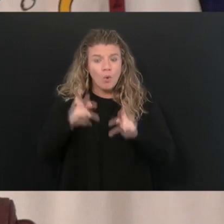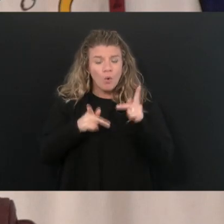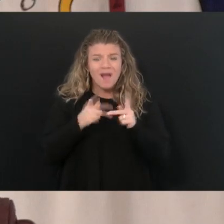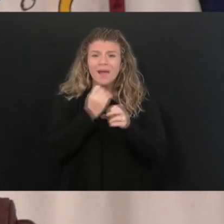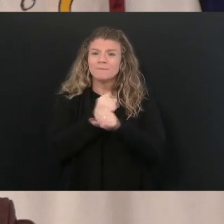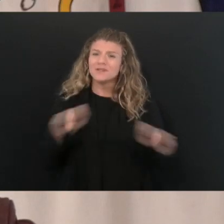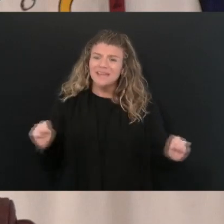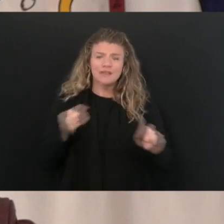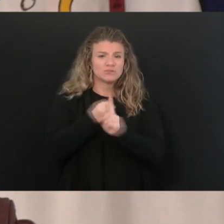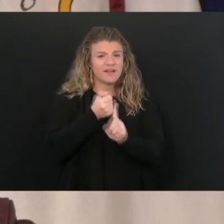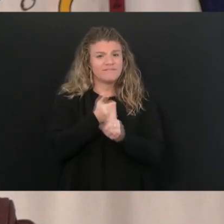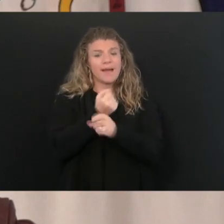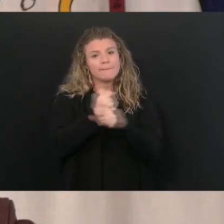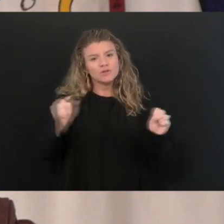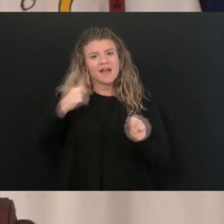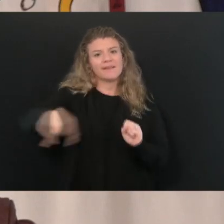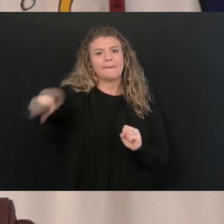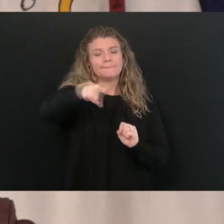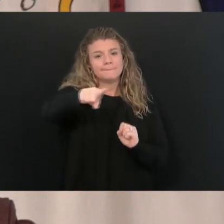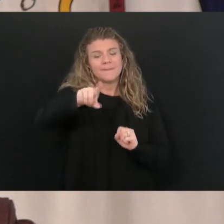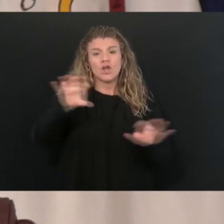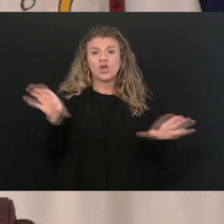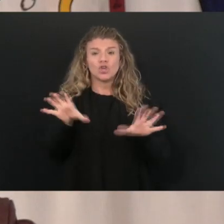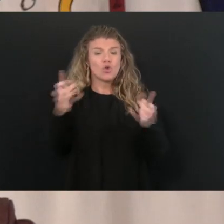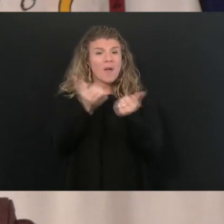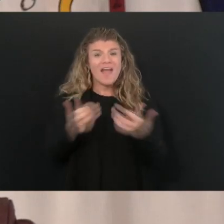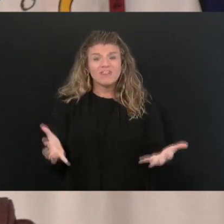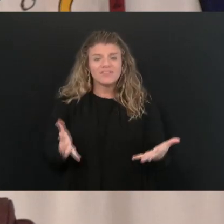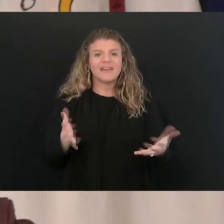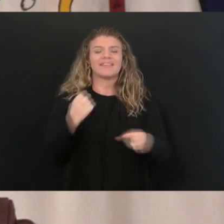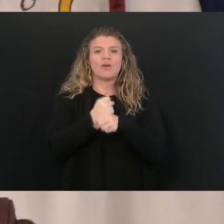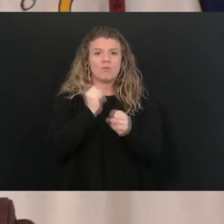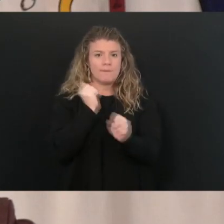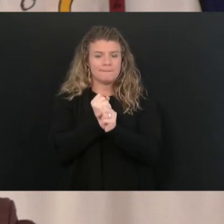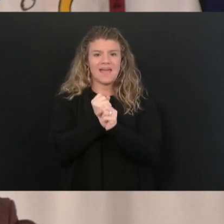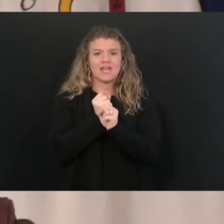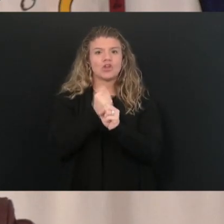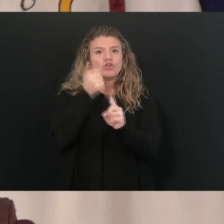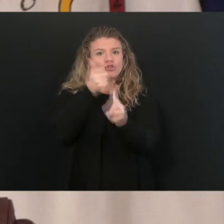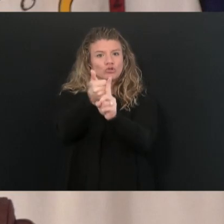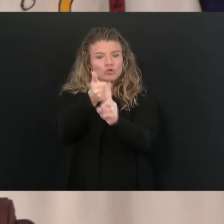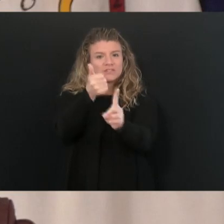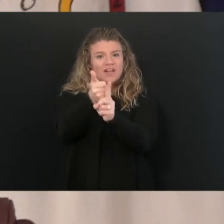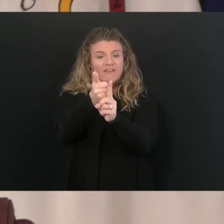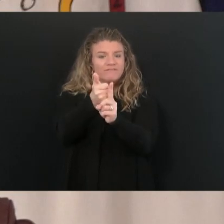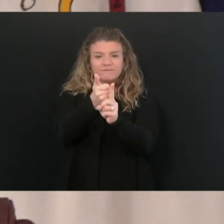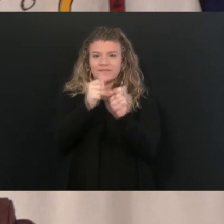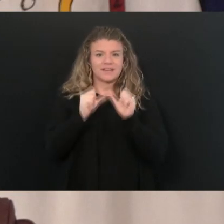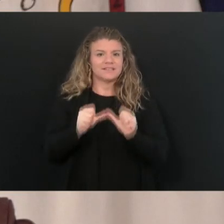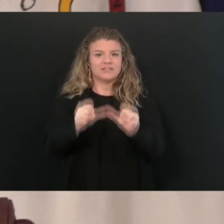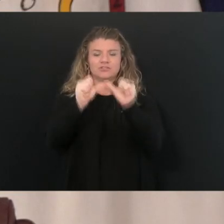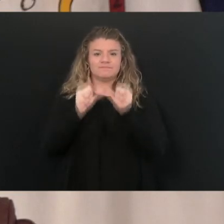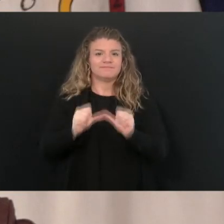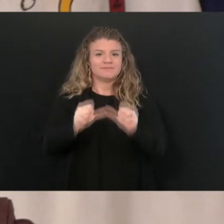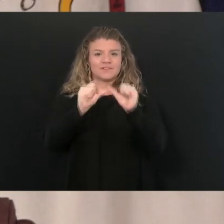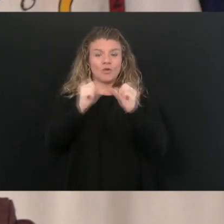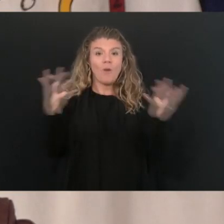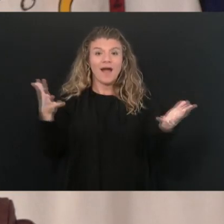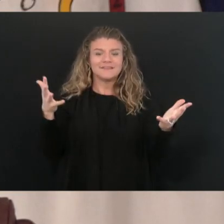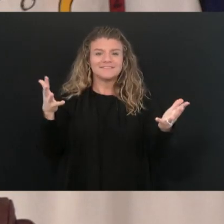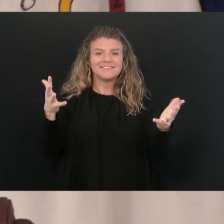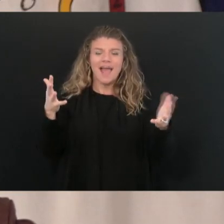Protect yourself and protect others. Do all the things that will make you absolutely just what you already are. The